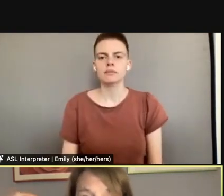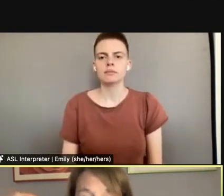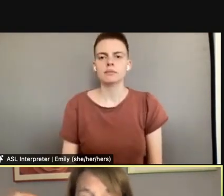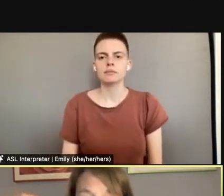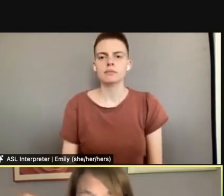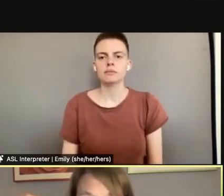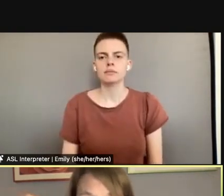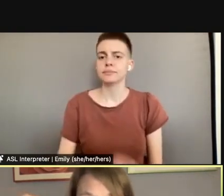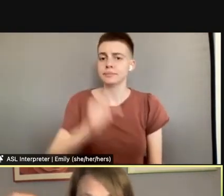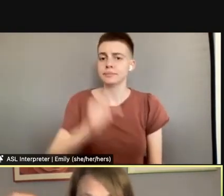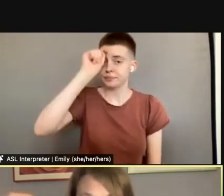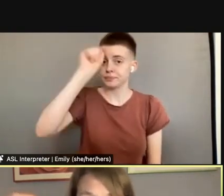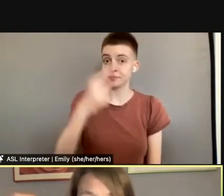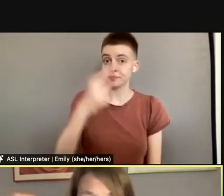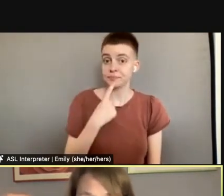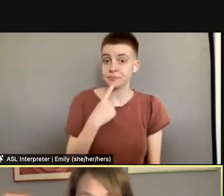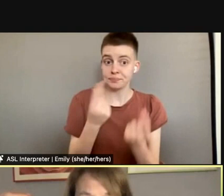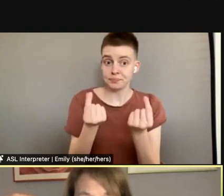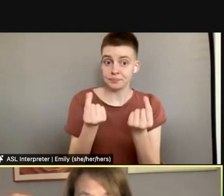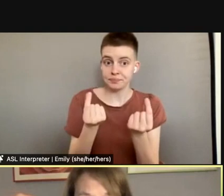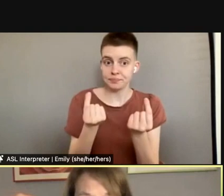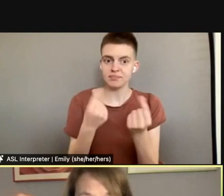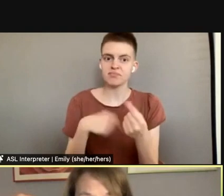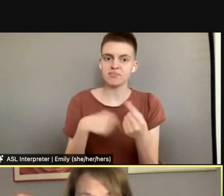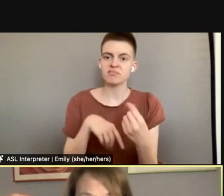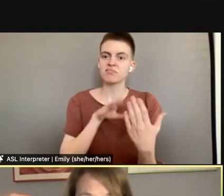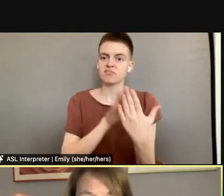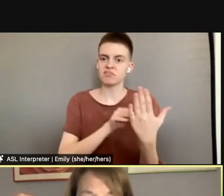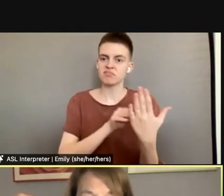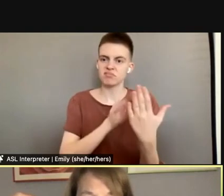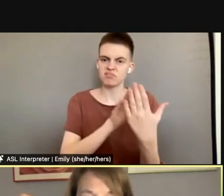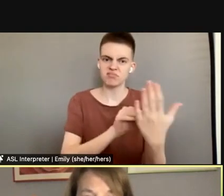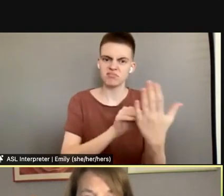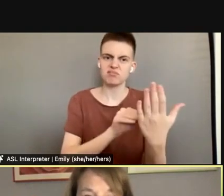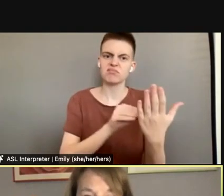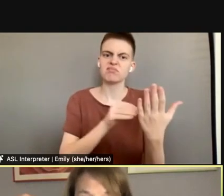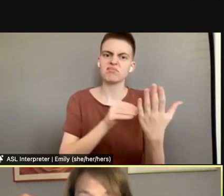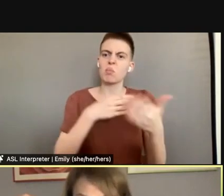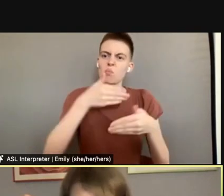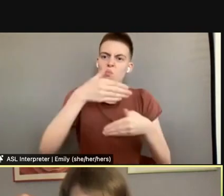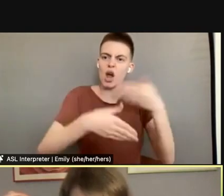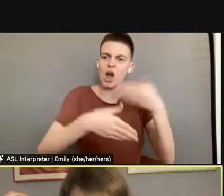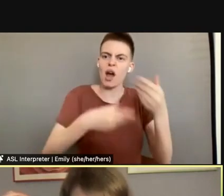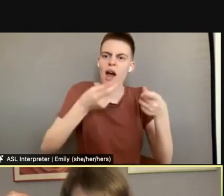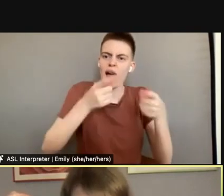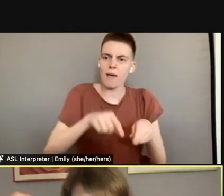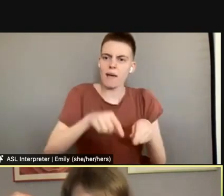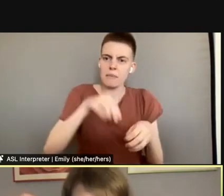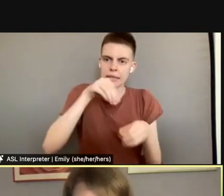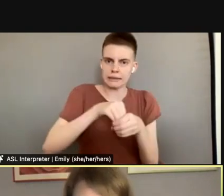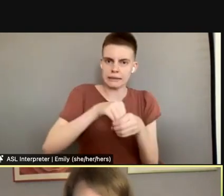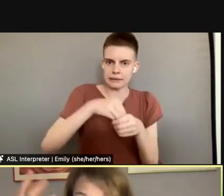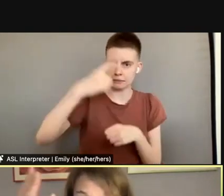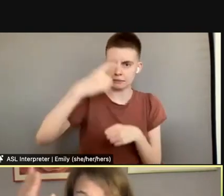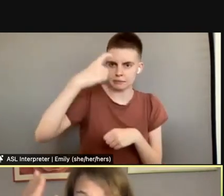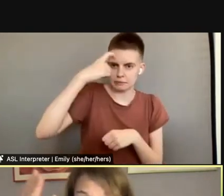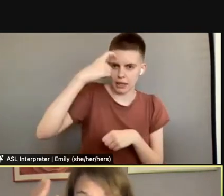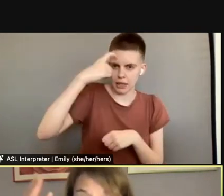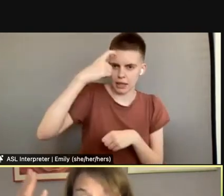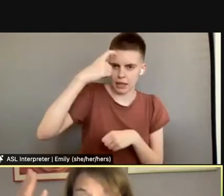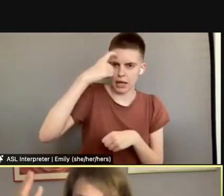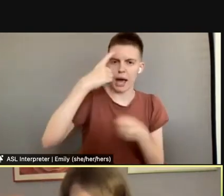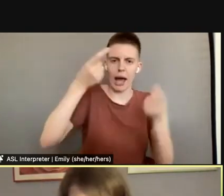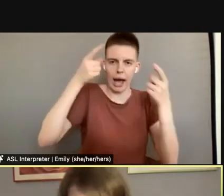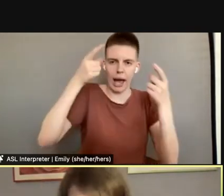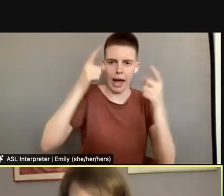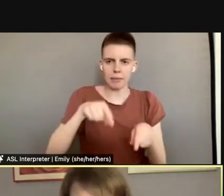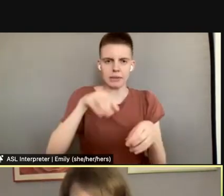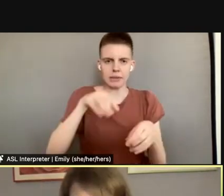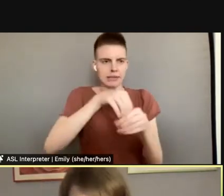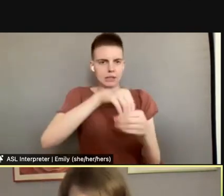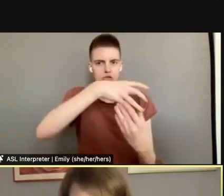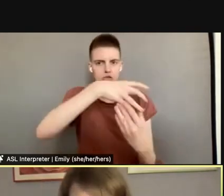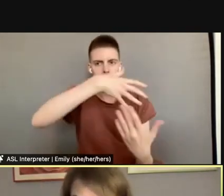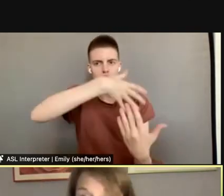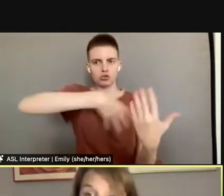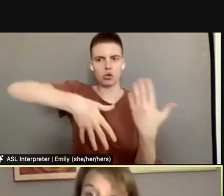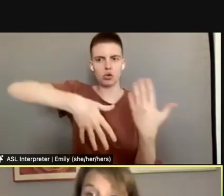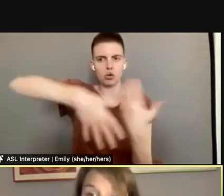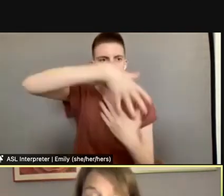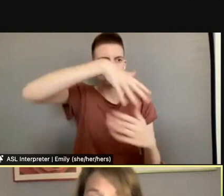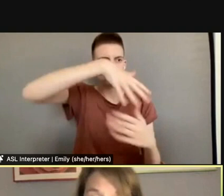that learning is a cognitive process that takes place in a social context. Hold on to that